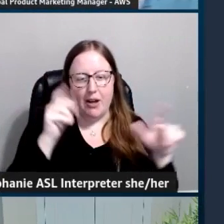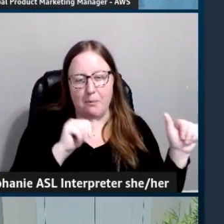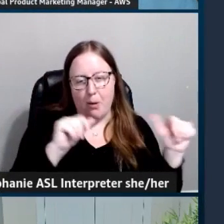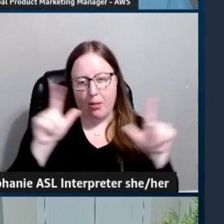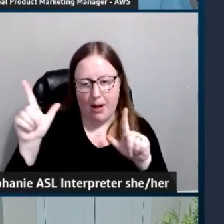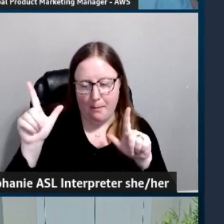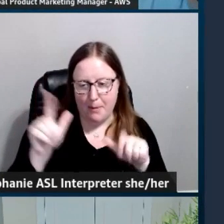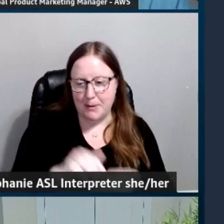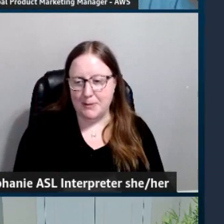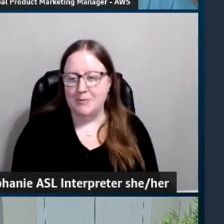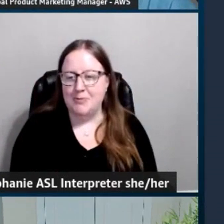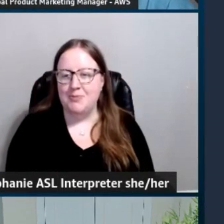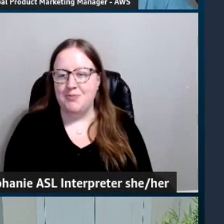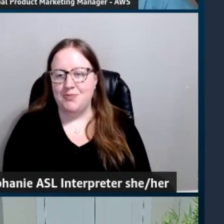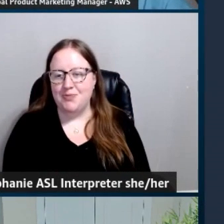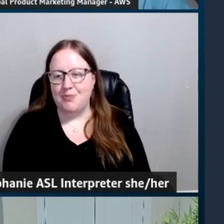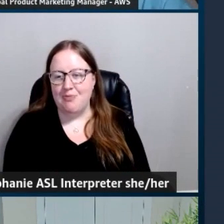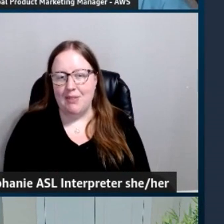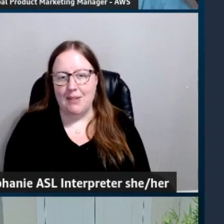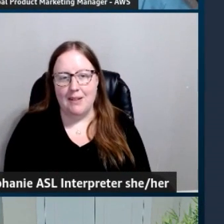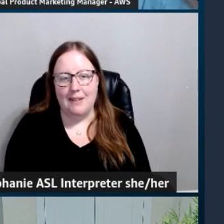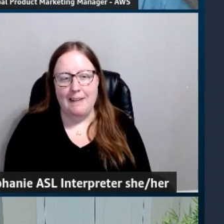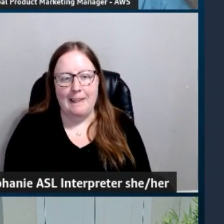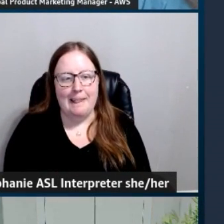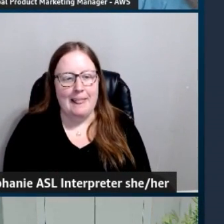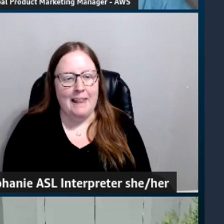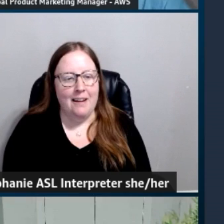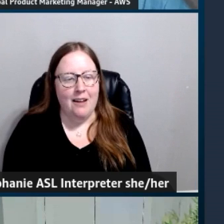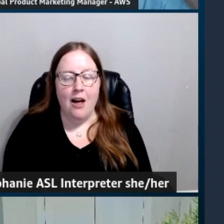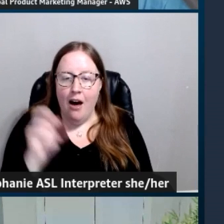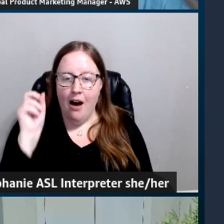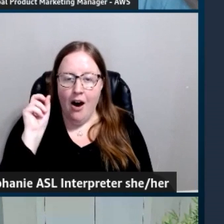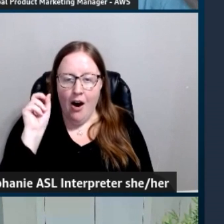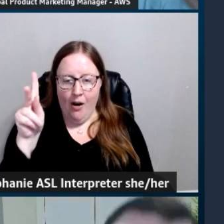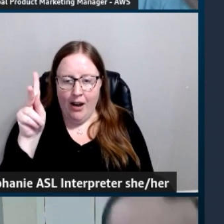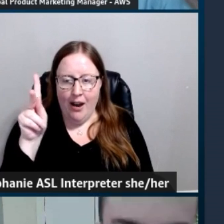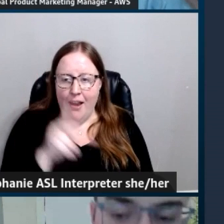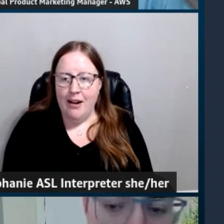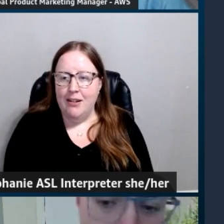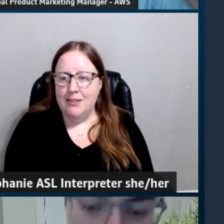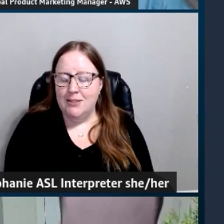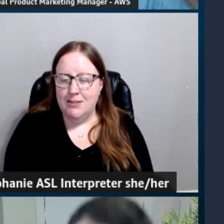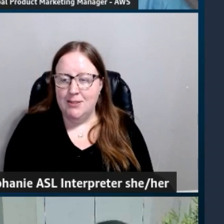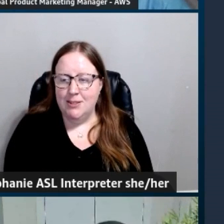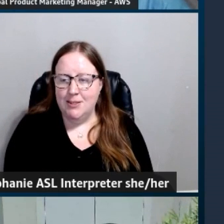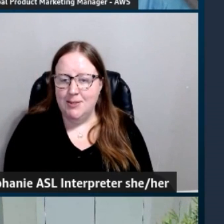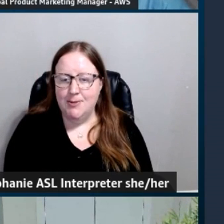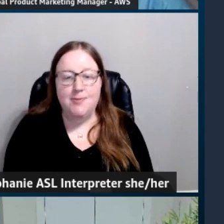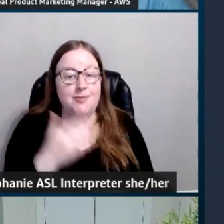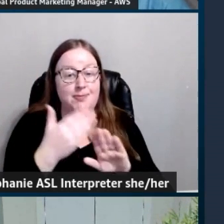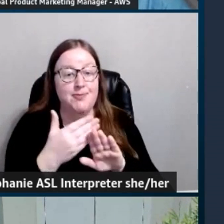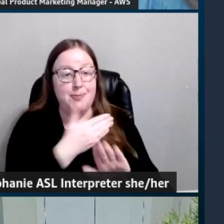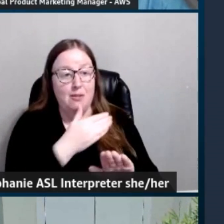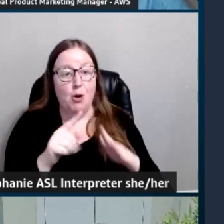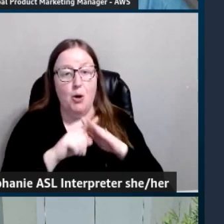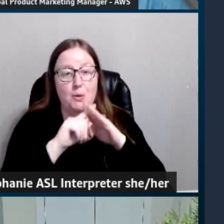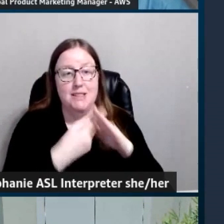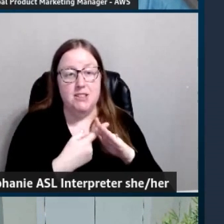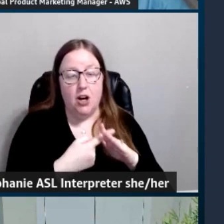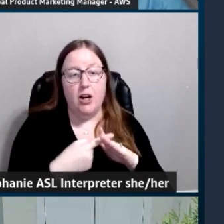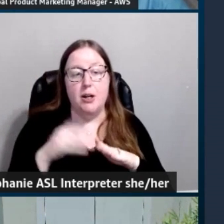up. Wow. Nice. Oh, yeah. Right. Well, okay. So before we get into the